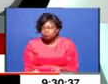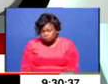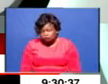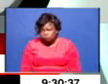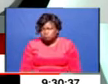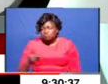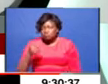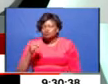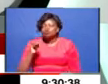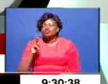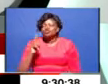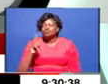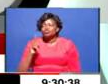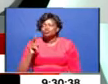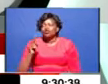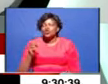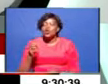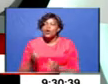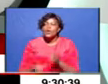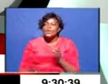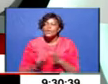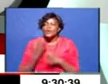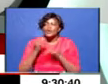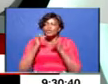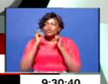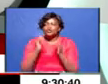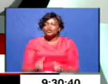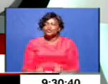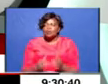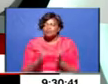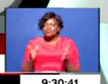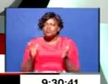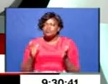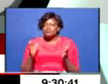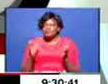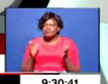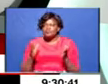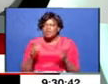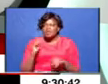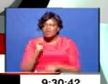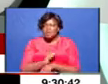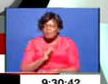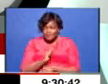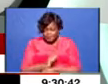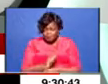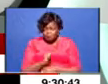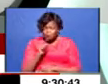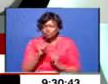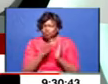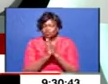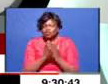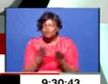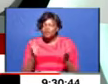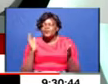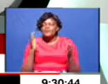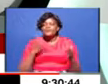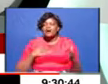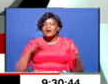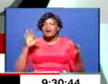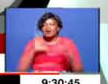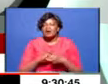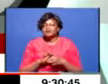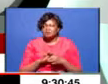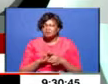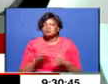a newly constructed temple? That in this week's edition of our weekly feature segment, My Culture, with Jackie